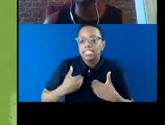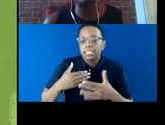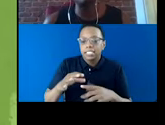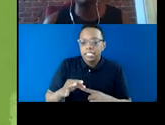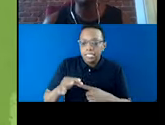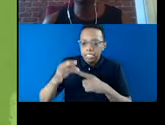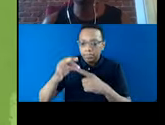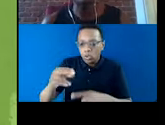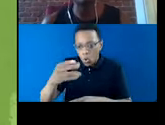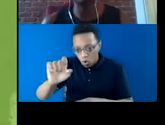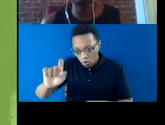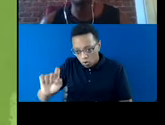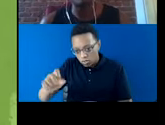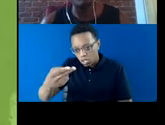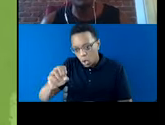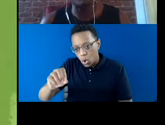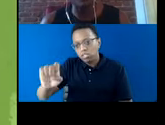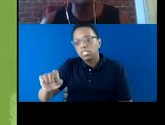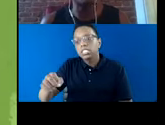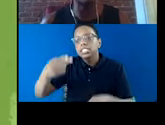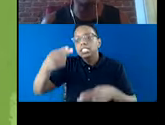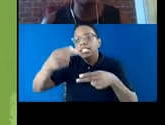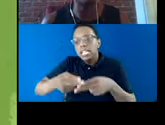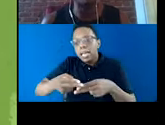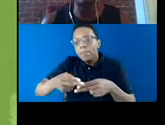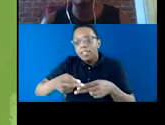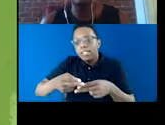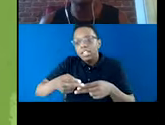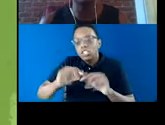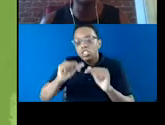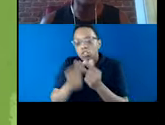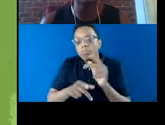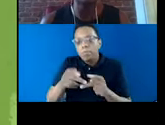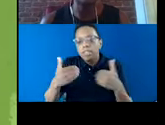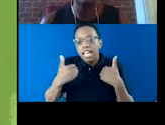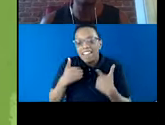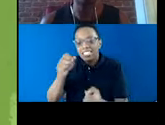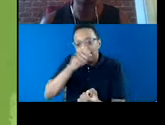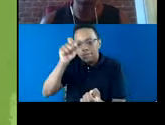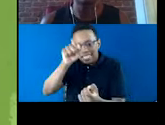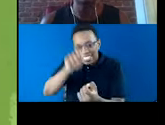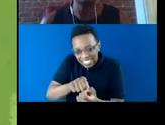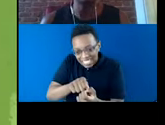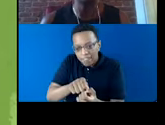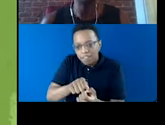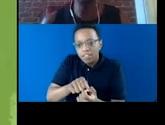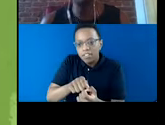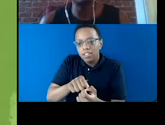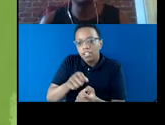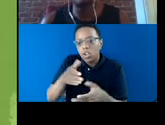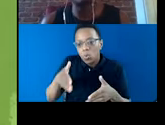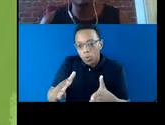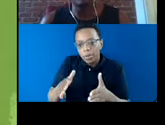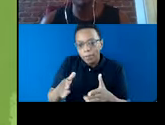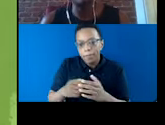there's a group of people who have a very specific way of understanding their bodies that was not, that